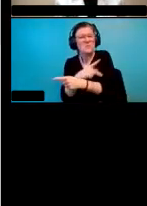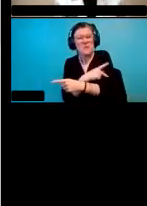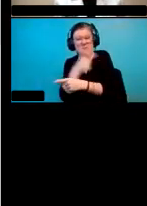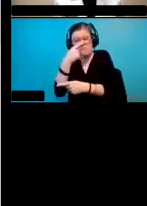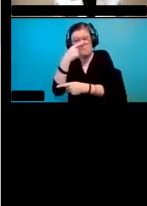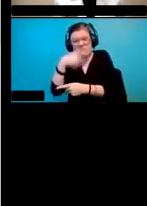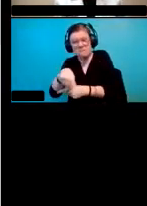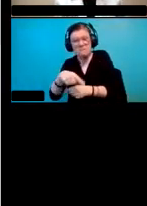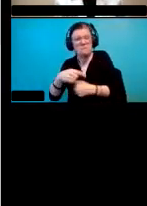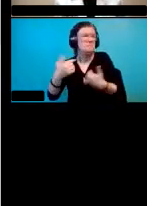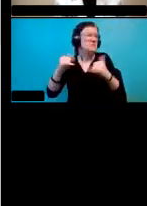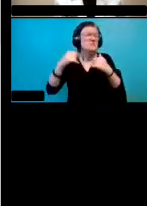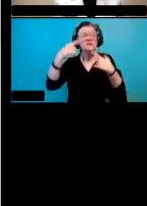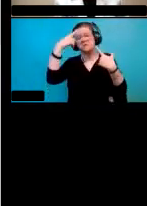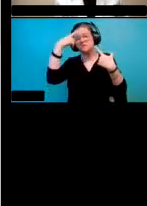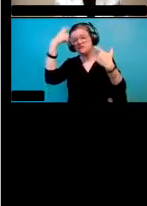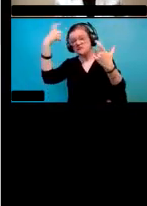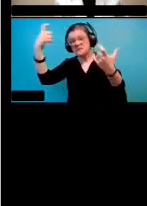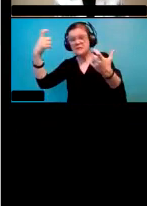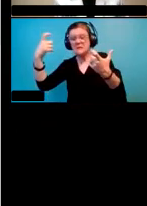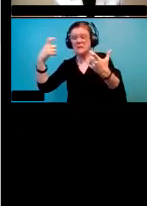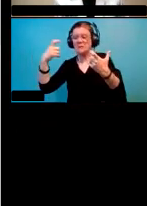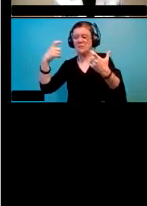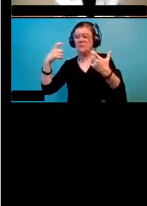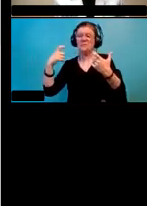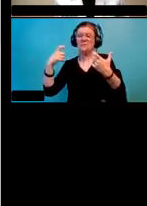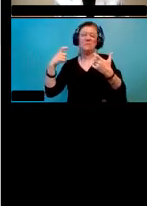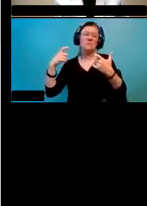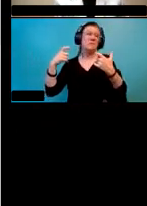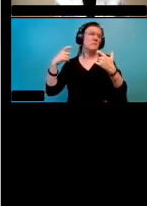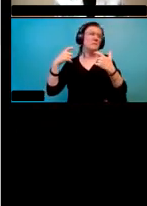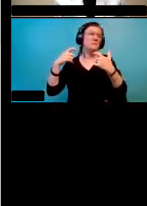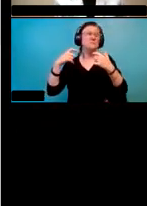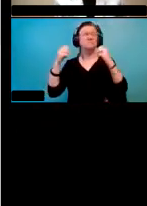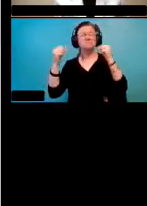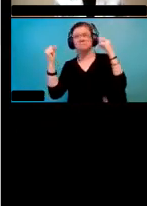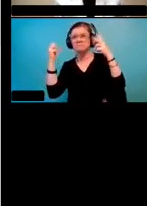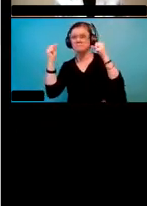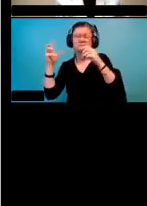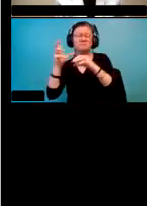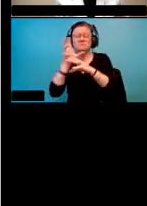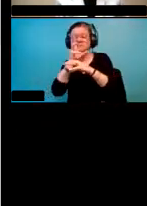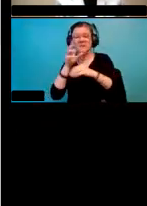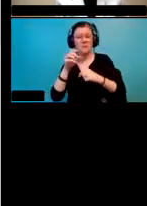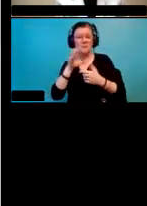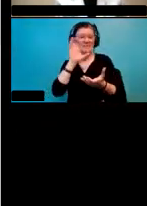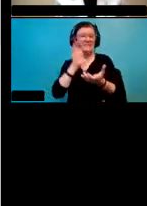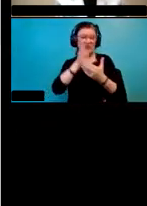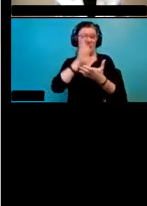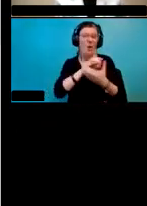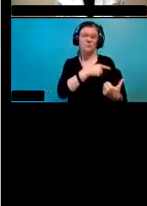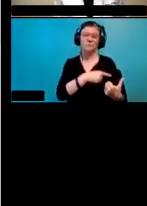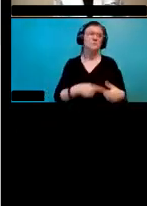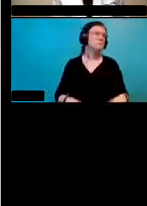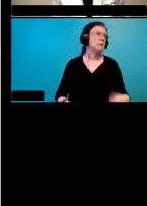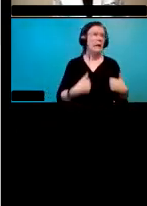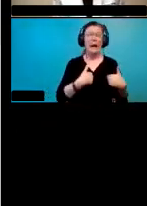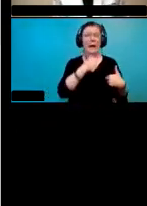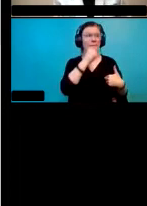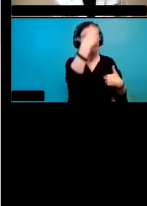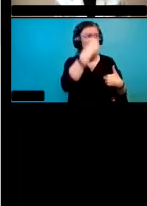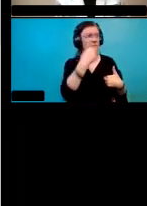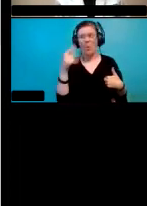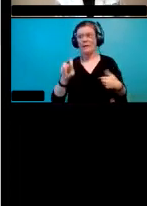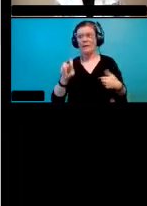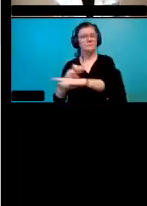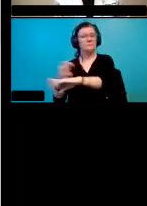lot. They're dreaming a lot and acting out their dreams. But usually the spouse is saying, I'm not sleeping at